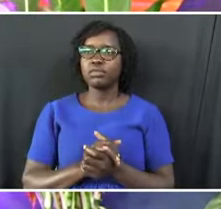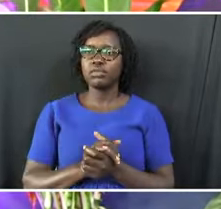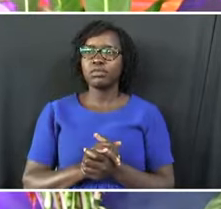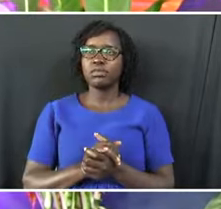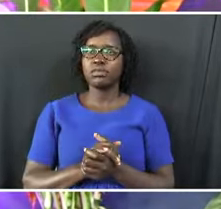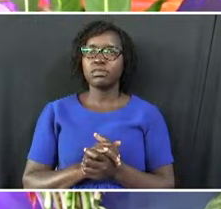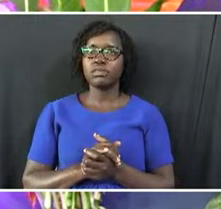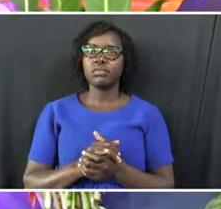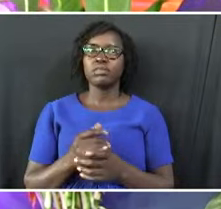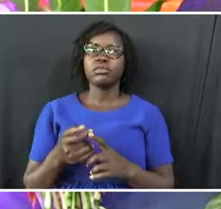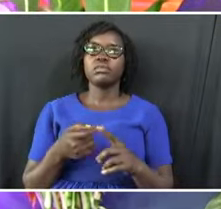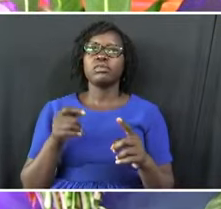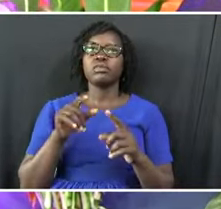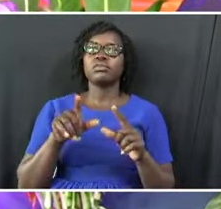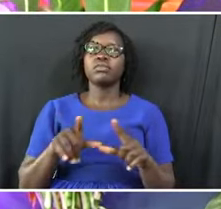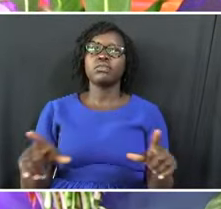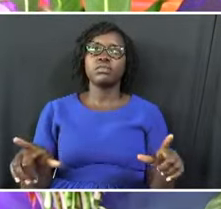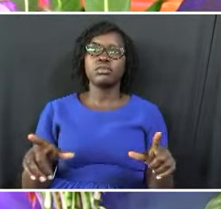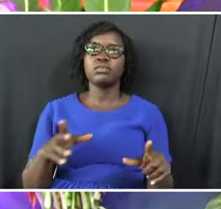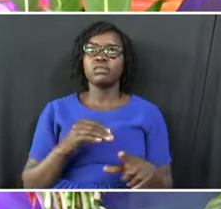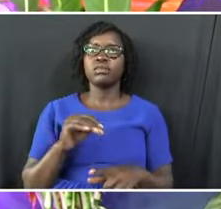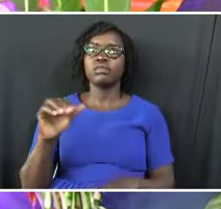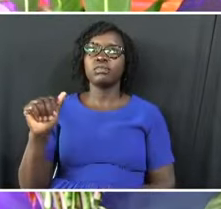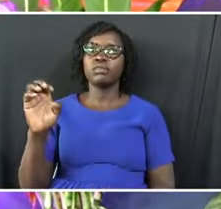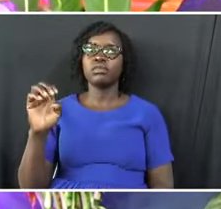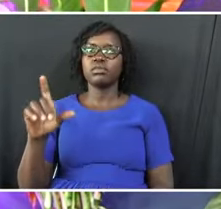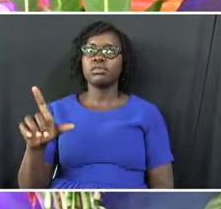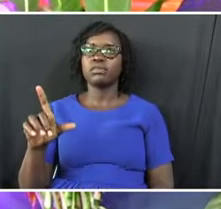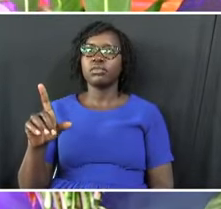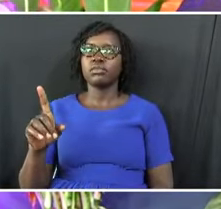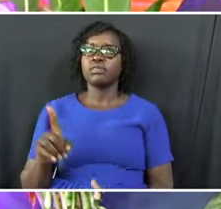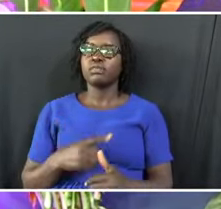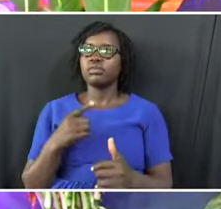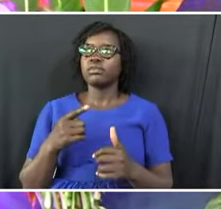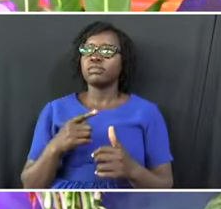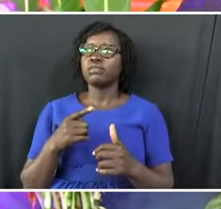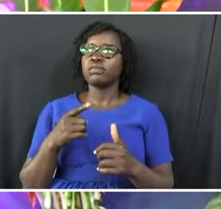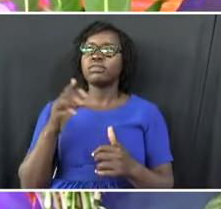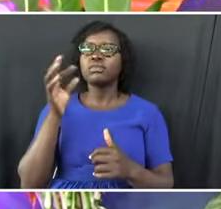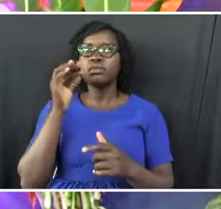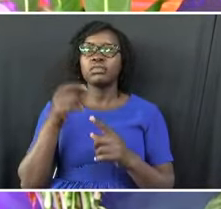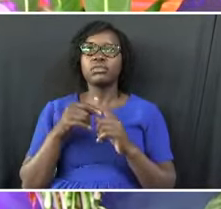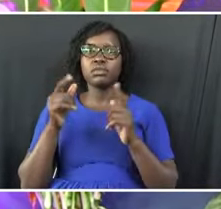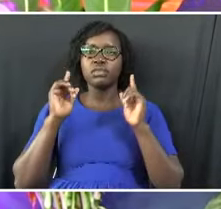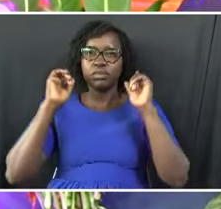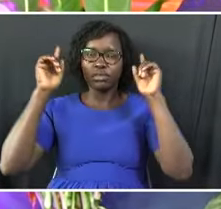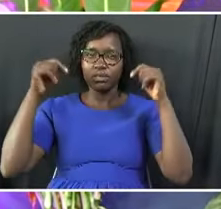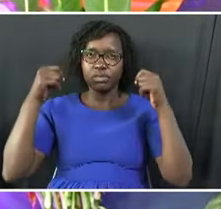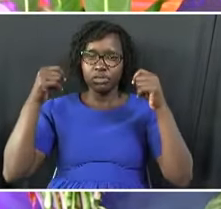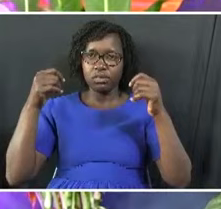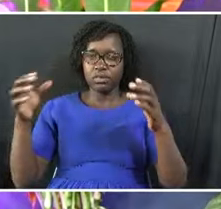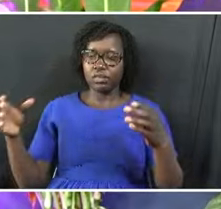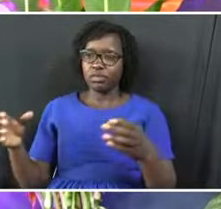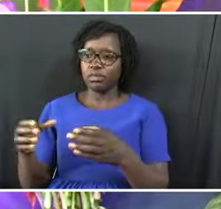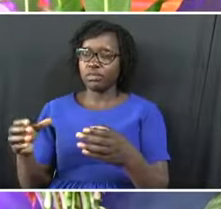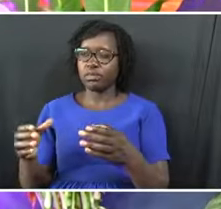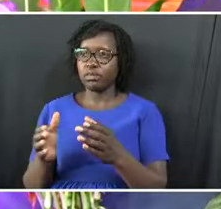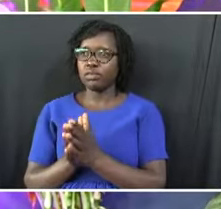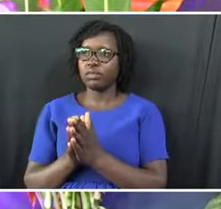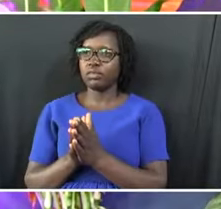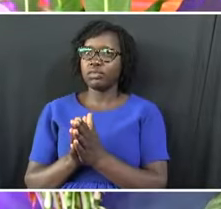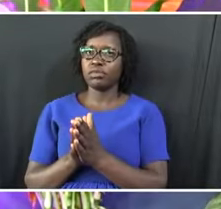from his land. And the apple, of course, had the first fruit of the lamb, of the flock.